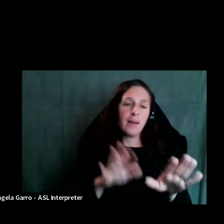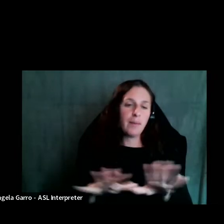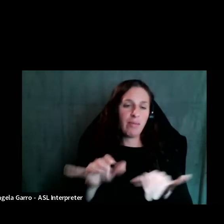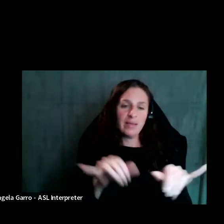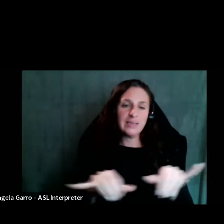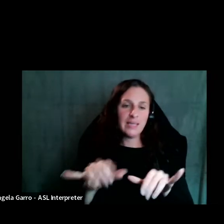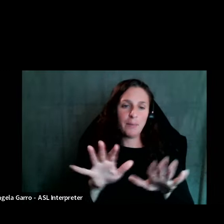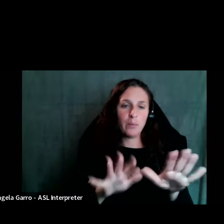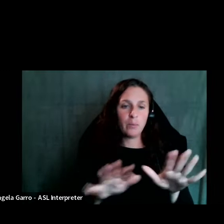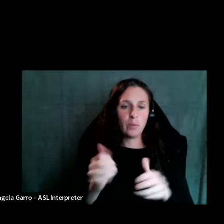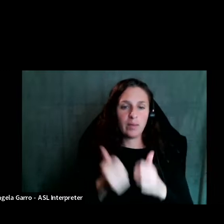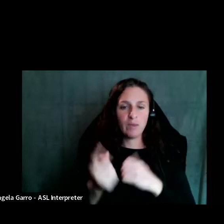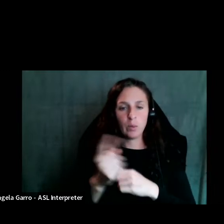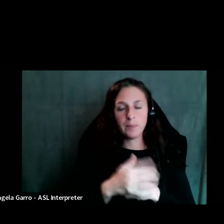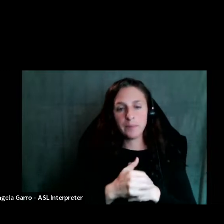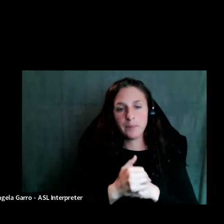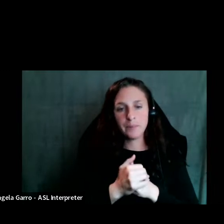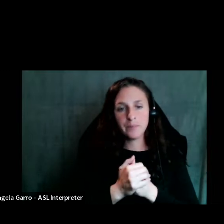So.